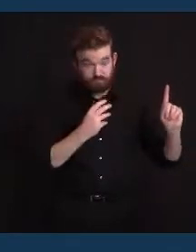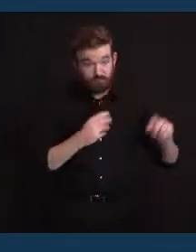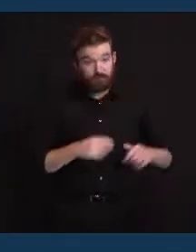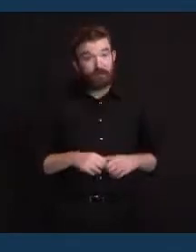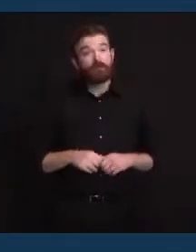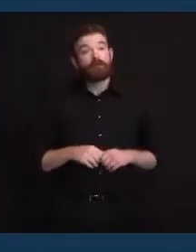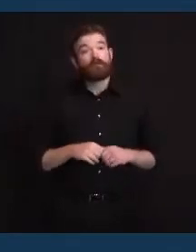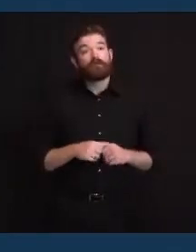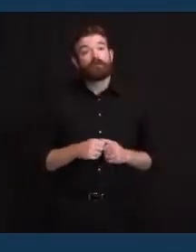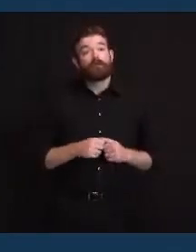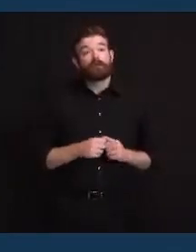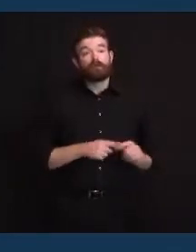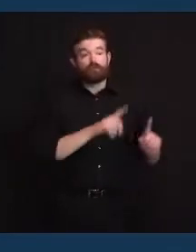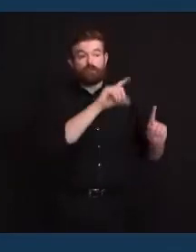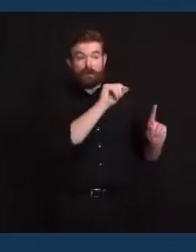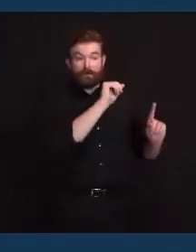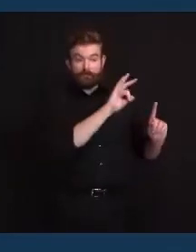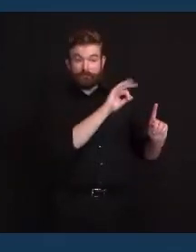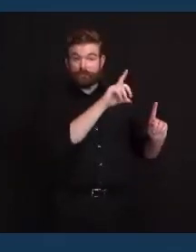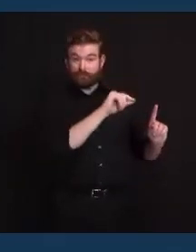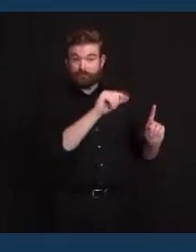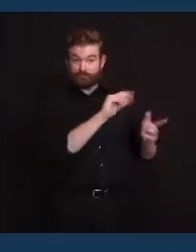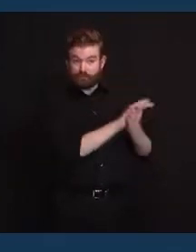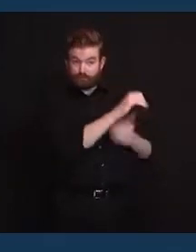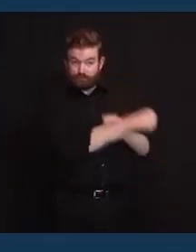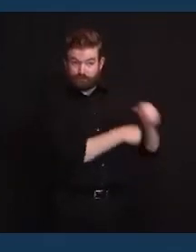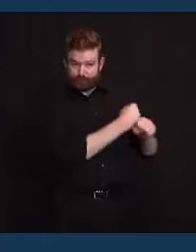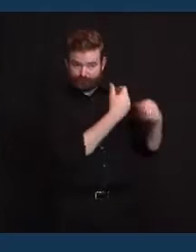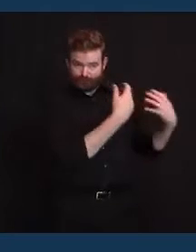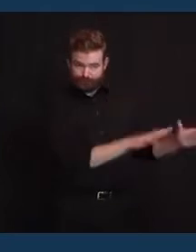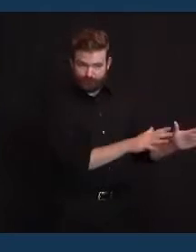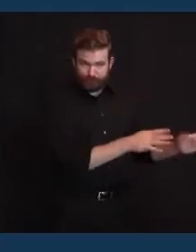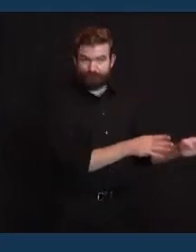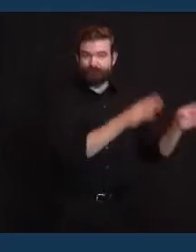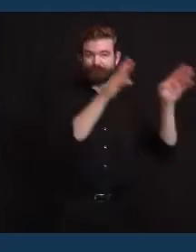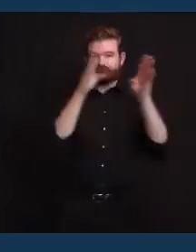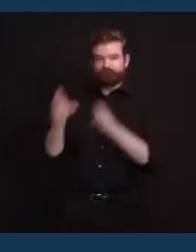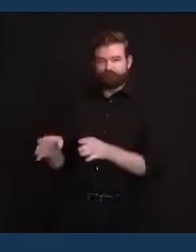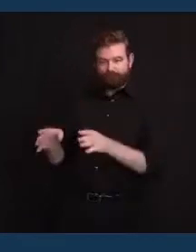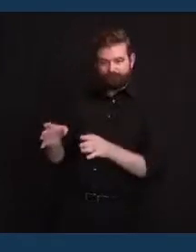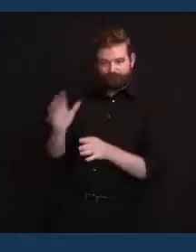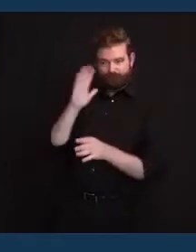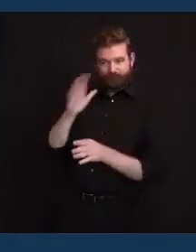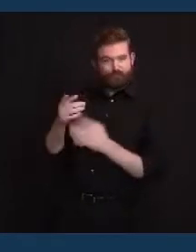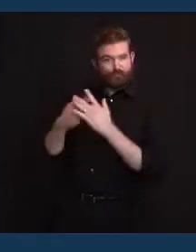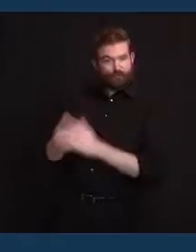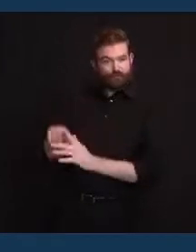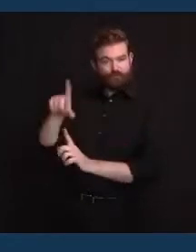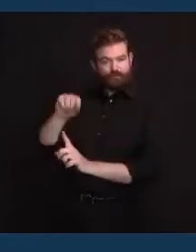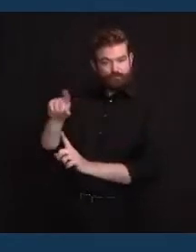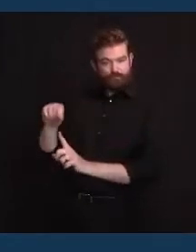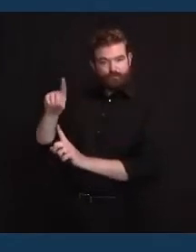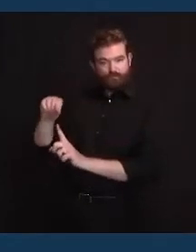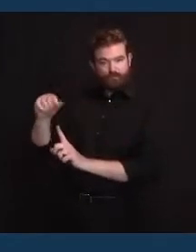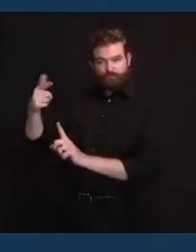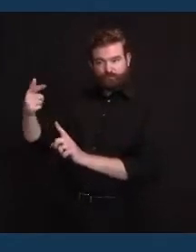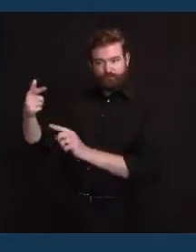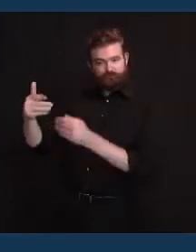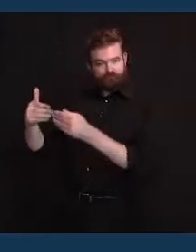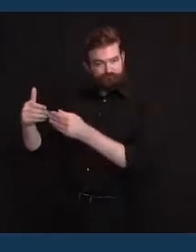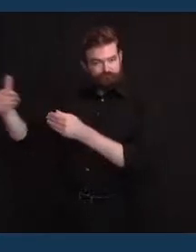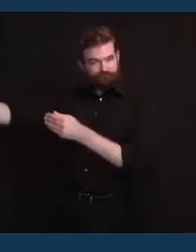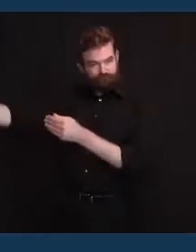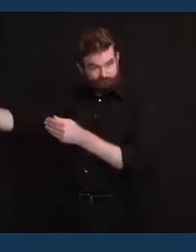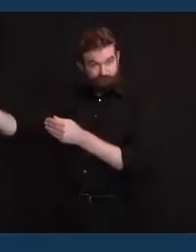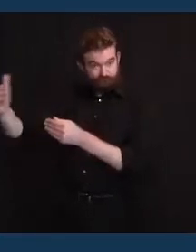2020-2021 school year. And as with any learning experience, it started with listening. For weeks, the department is engaged